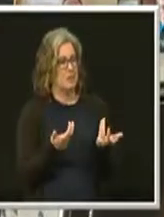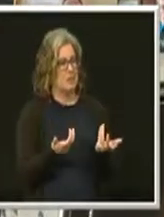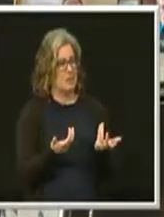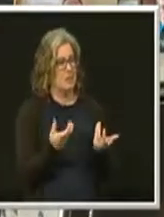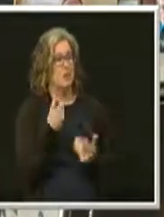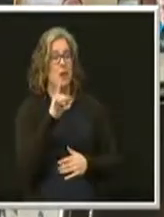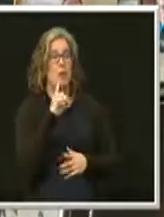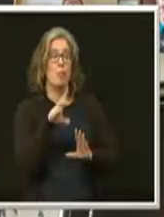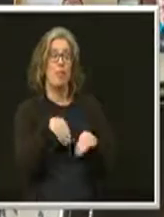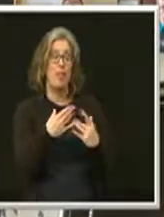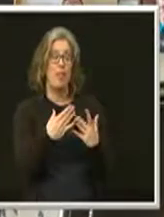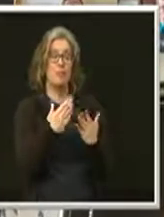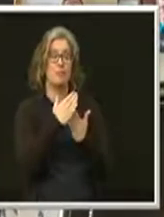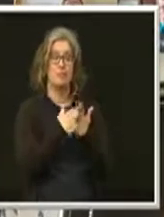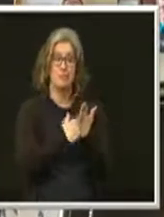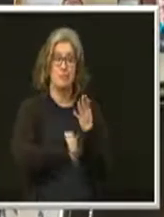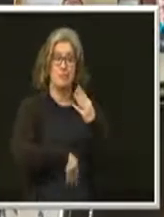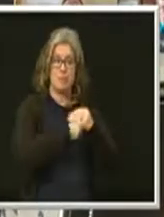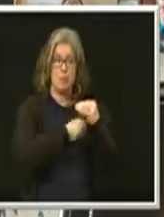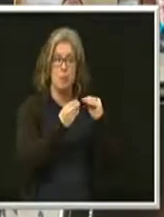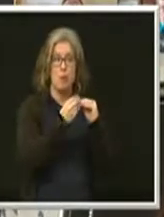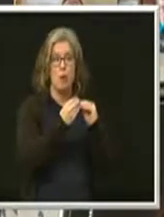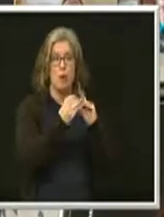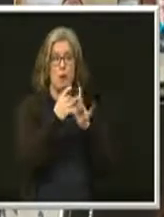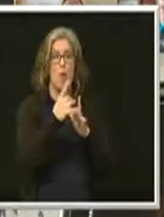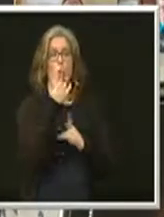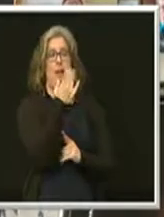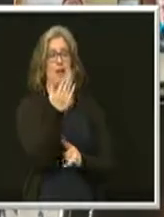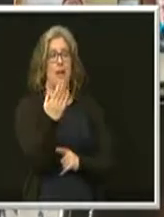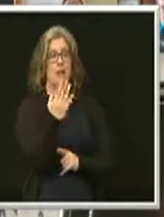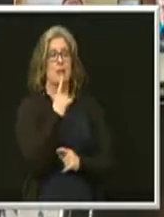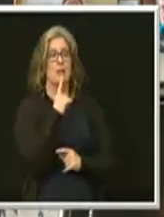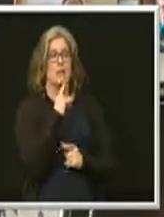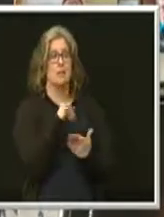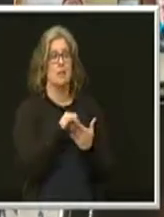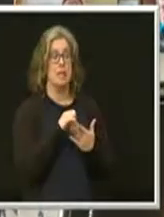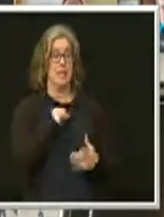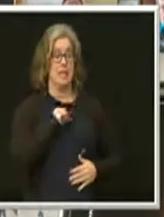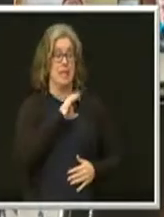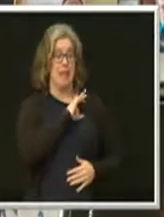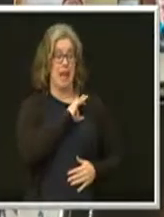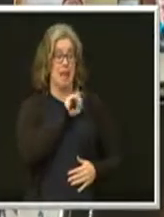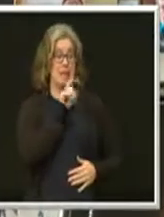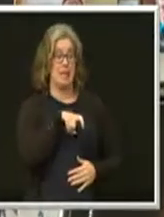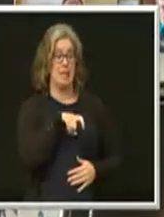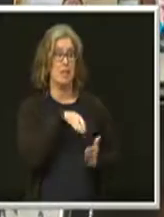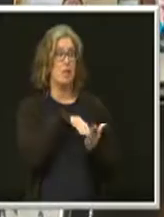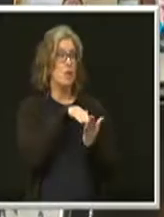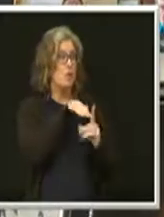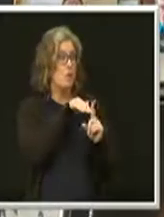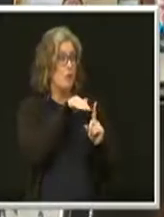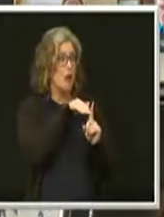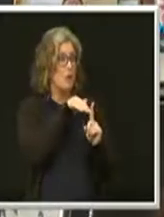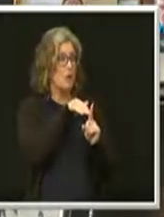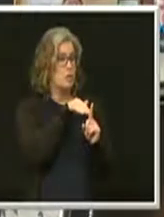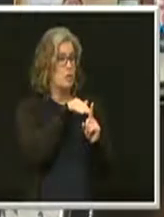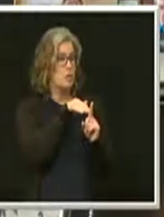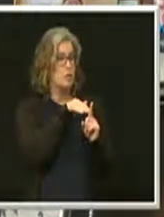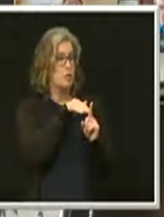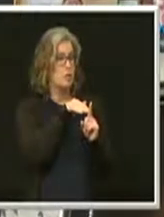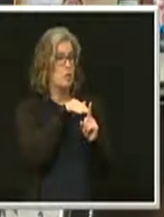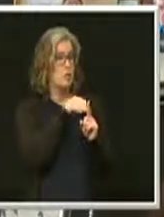We did provide them with some additional guidance. One of the things is that staff need just frequent reminders to